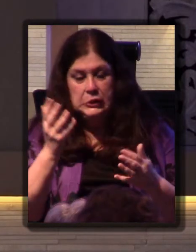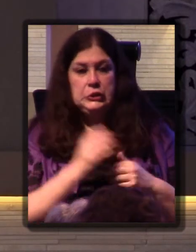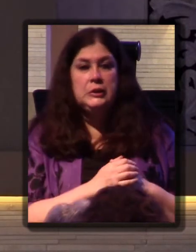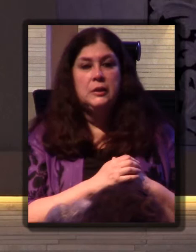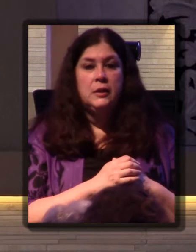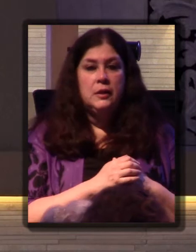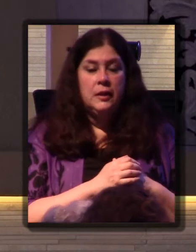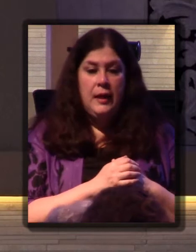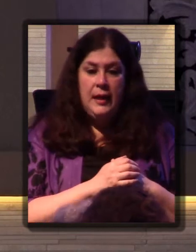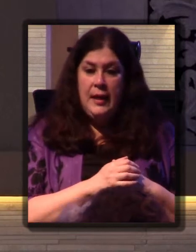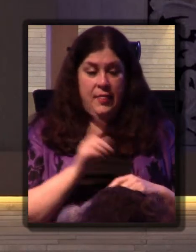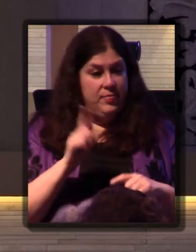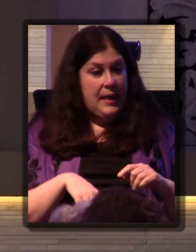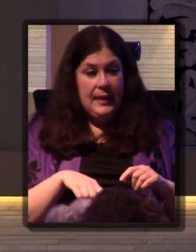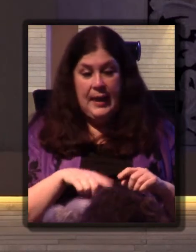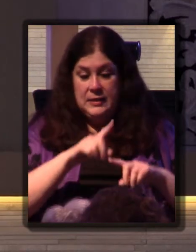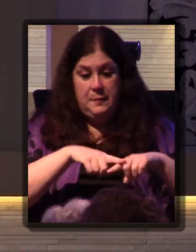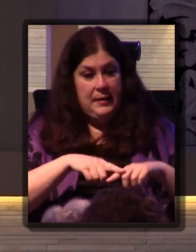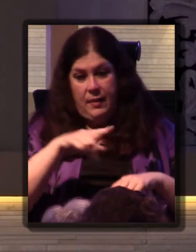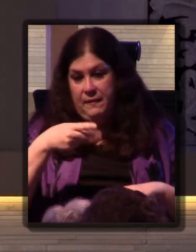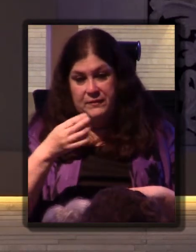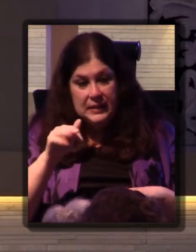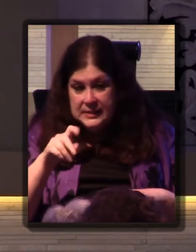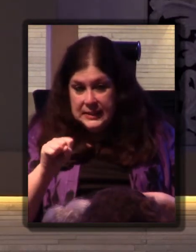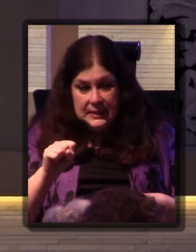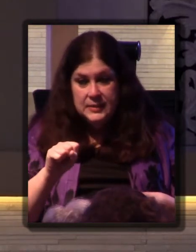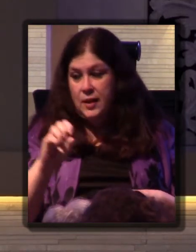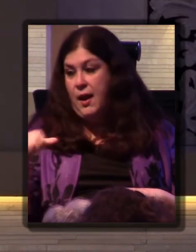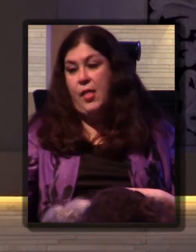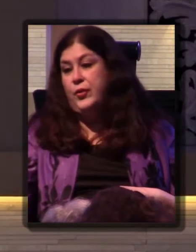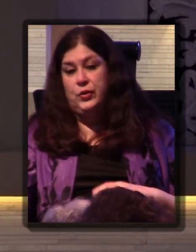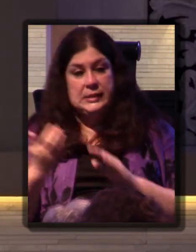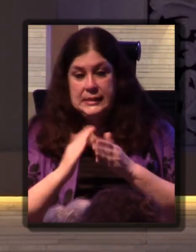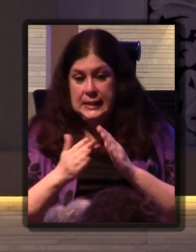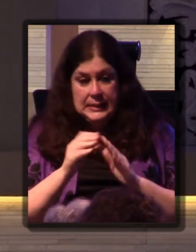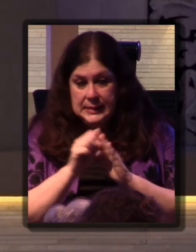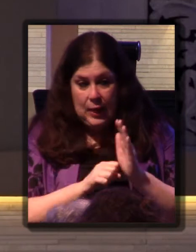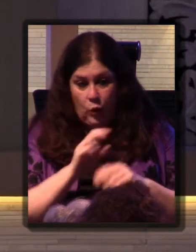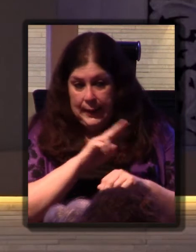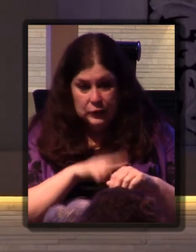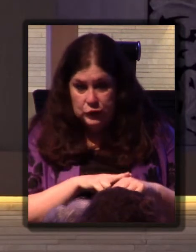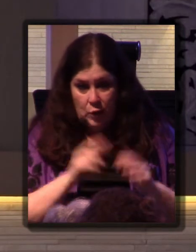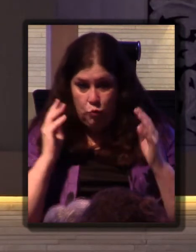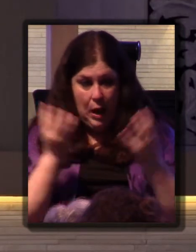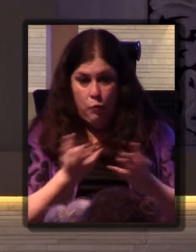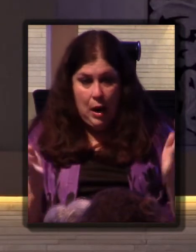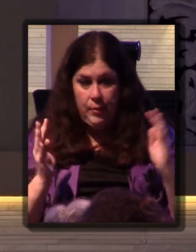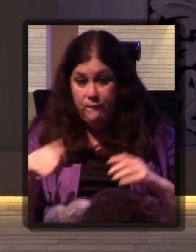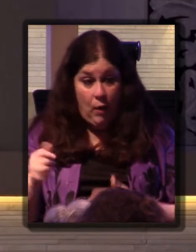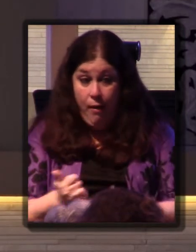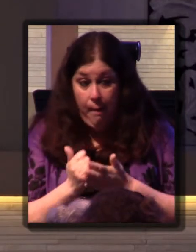the message that they can't look to the Philistines, they can't look to any other city-state or